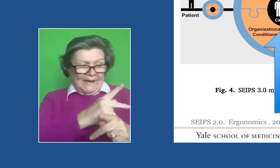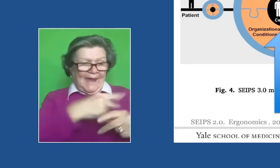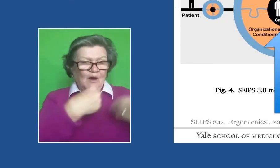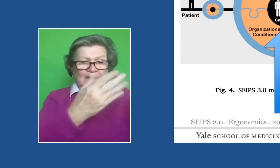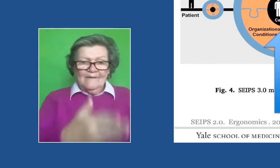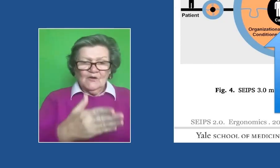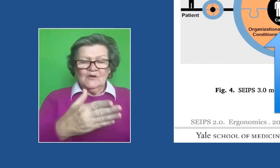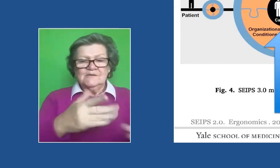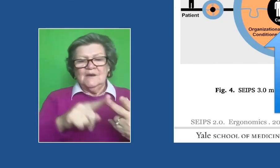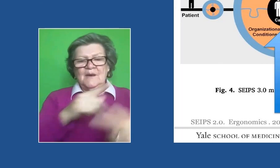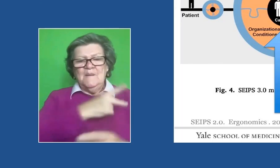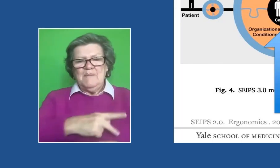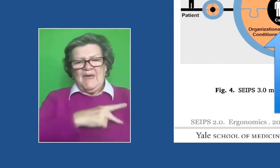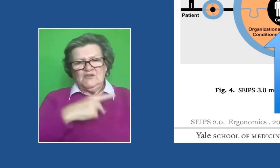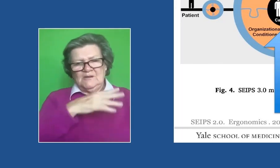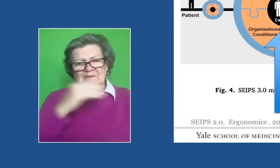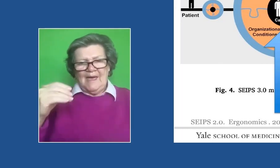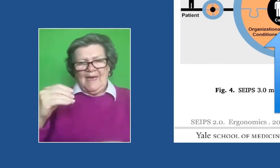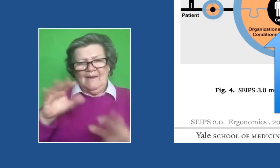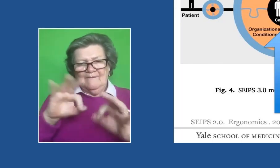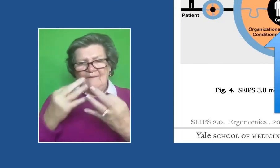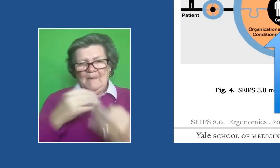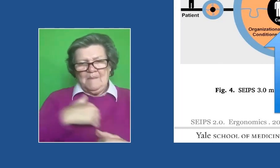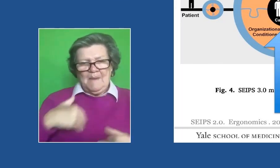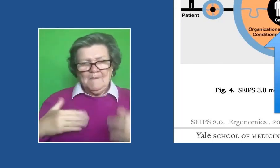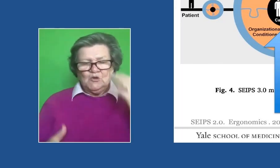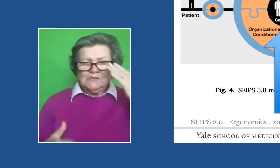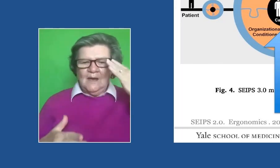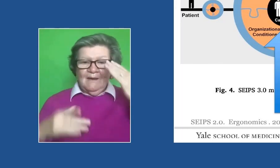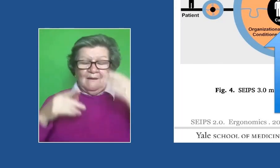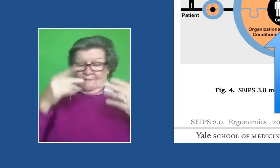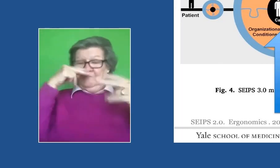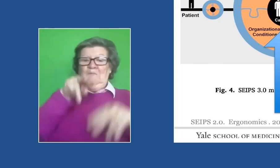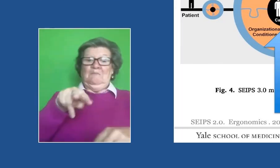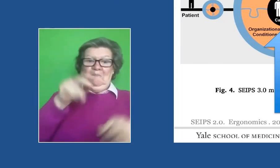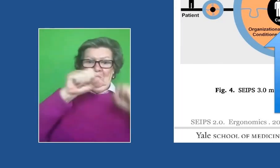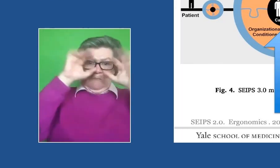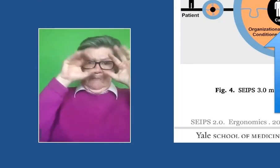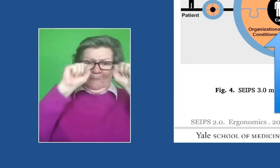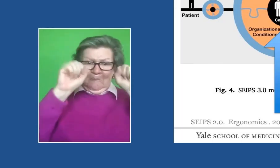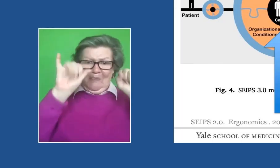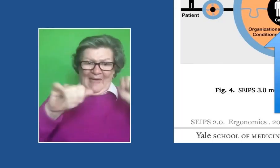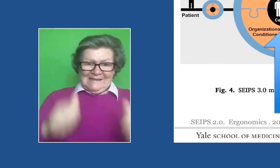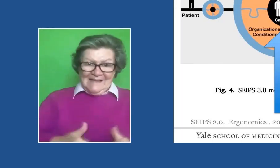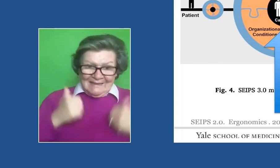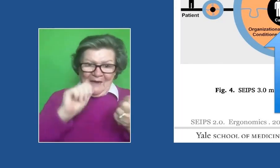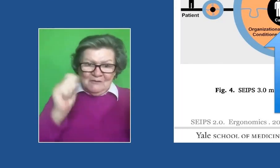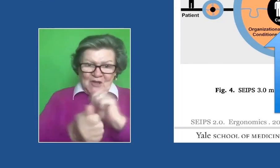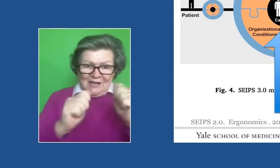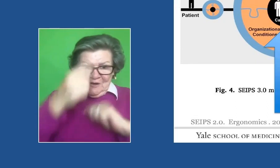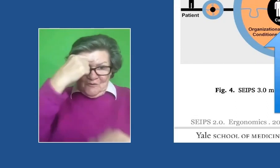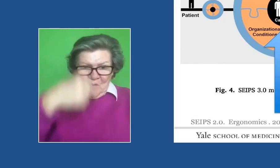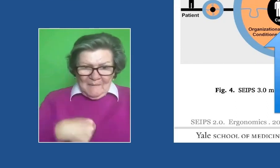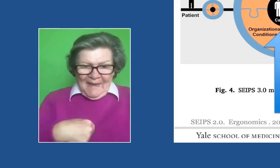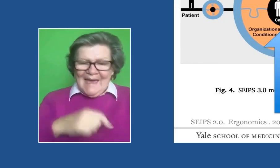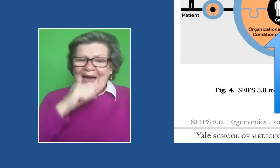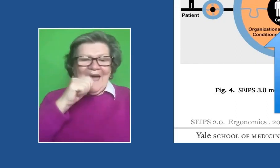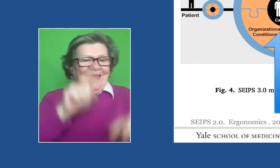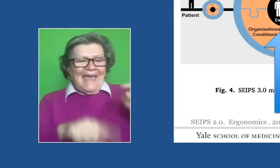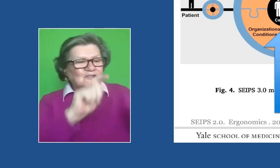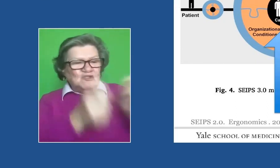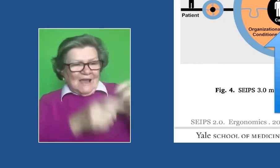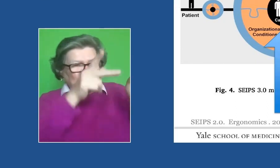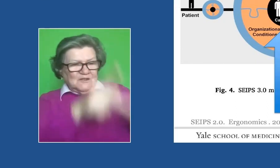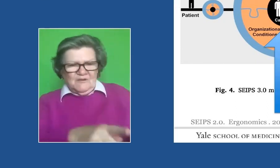and patients. And this to me was life-changing. So I'm not thinking necessarily about how I change individuals, although